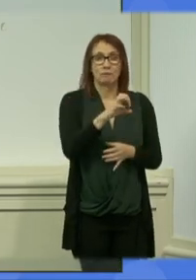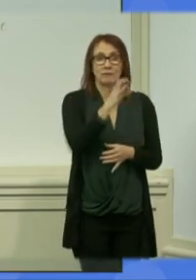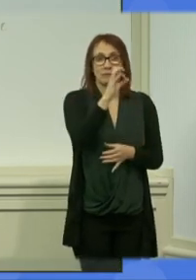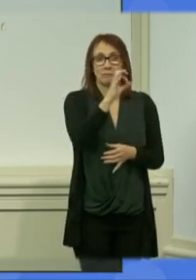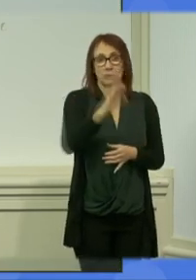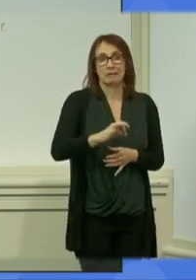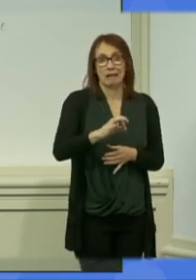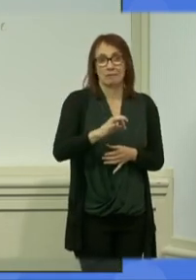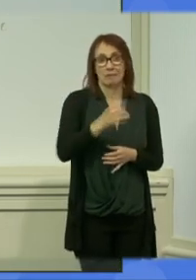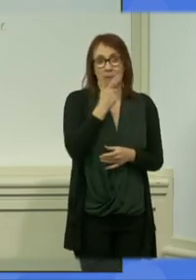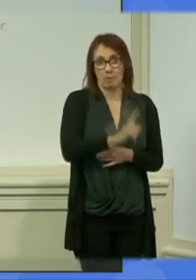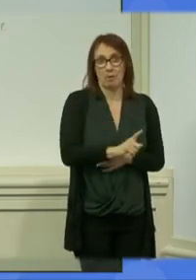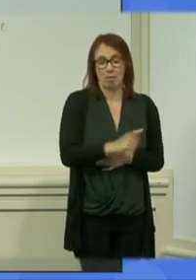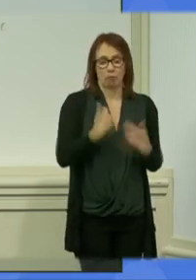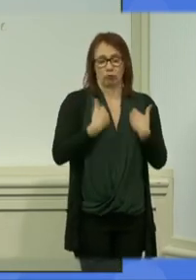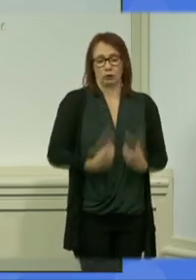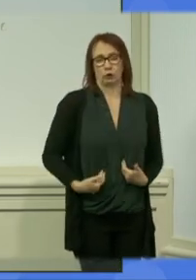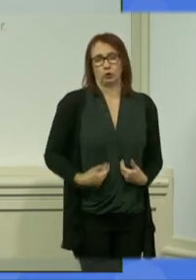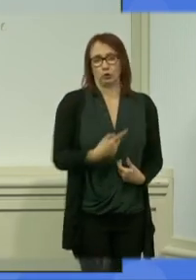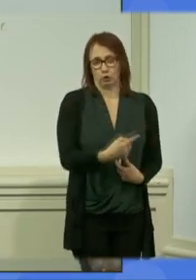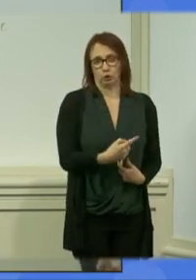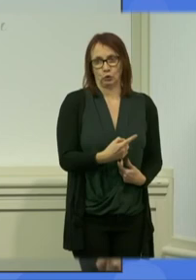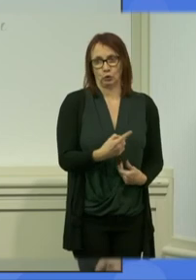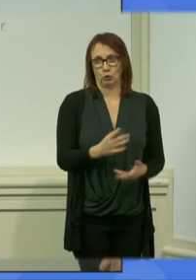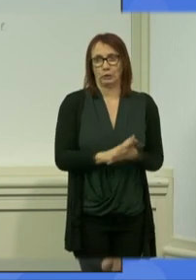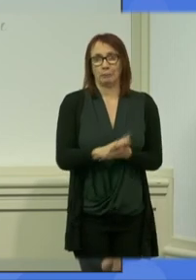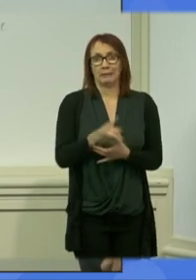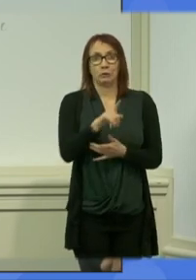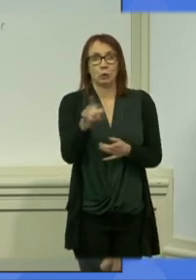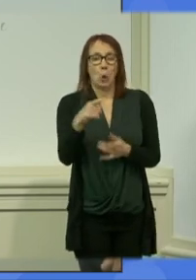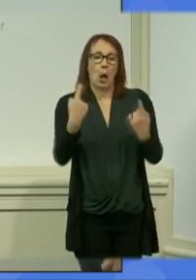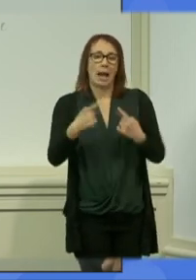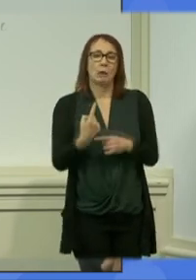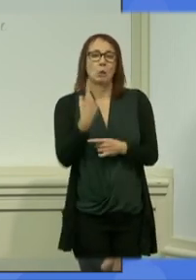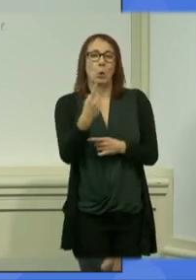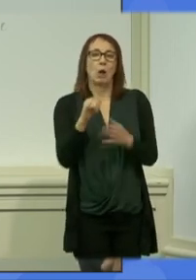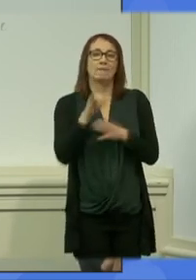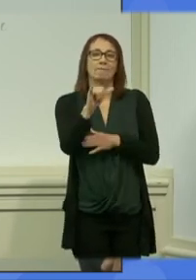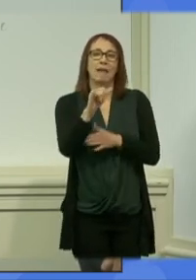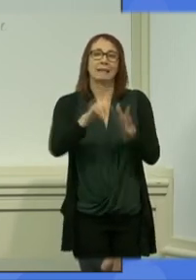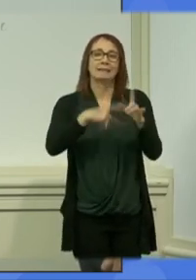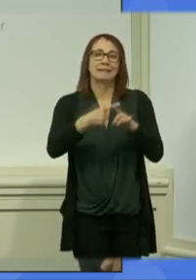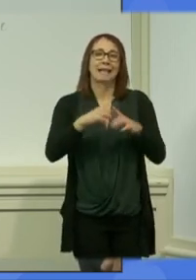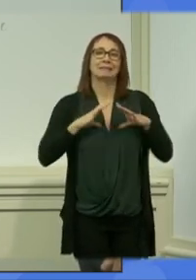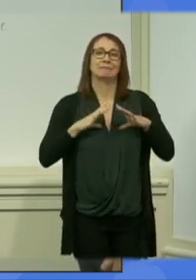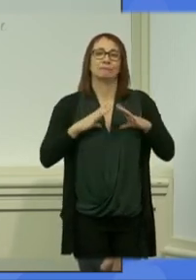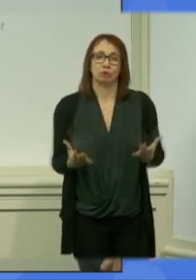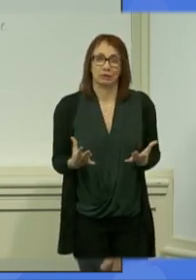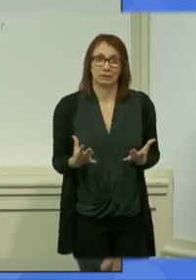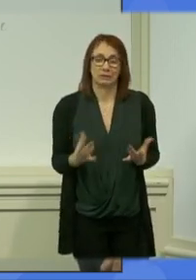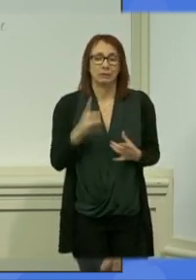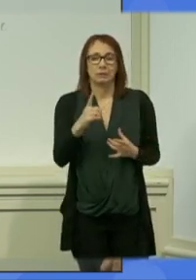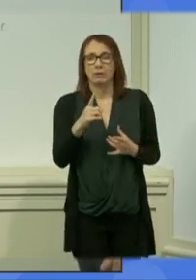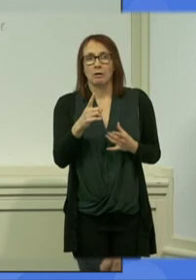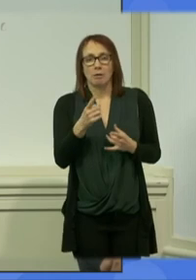these flights. So a frequent flyer levy would be everyone gets one tax-free flight, but with every additional flight you take, you pay a higher rate of tax, on and on and